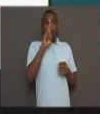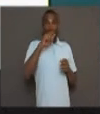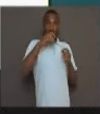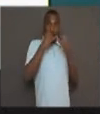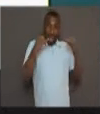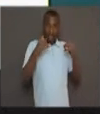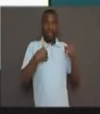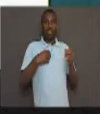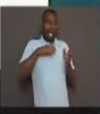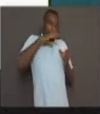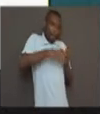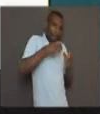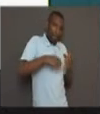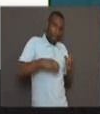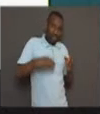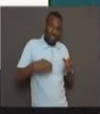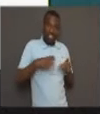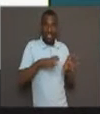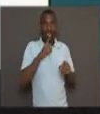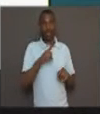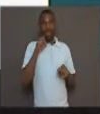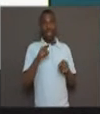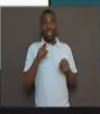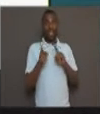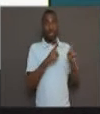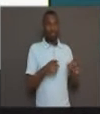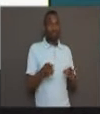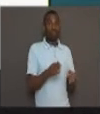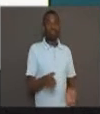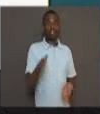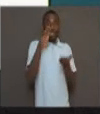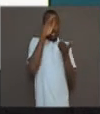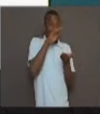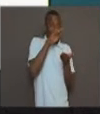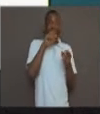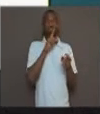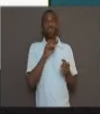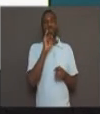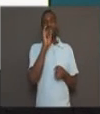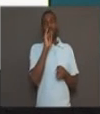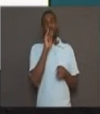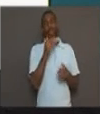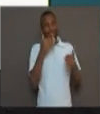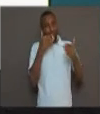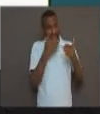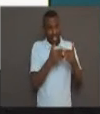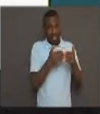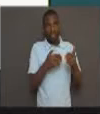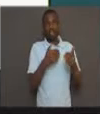coiled, carrying out the newly regulated current to its destination.